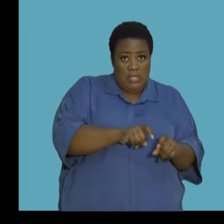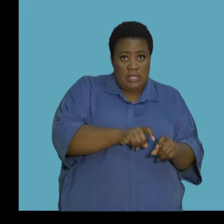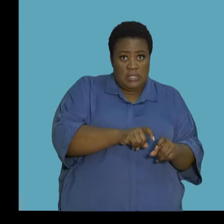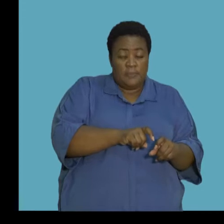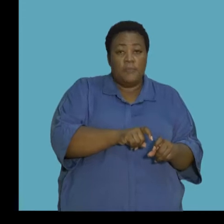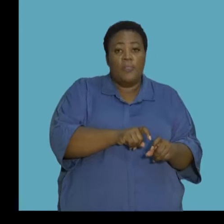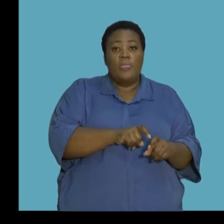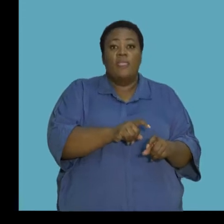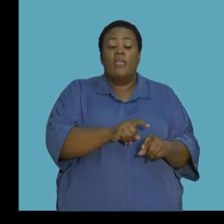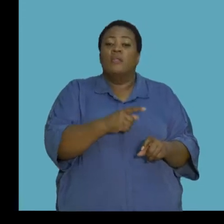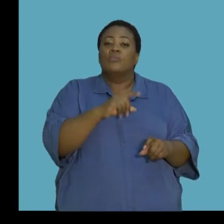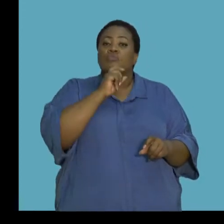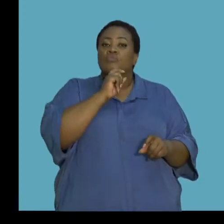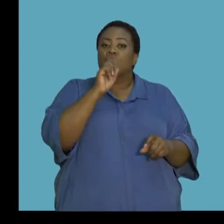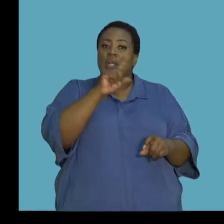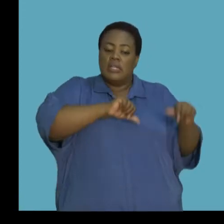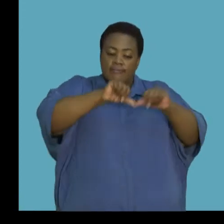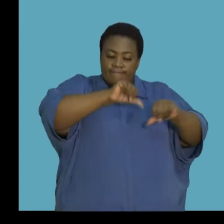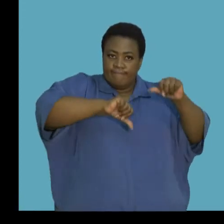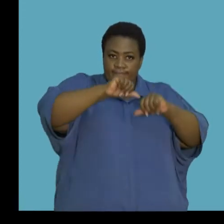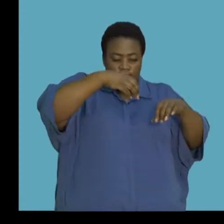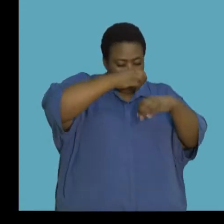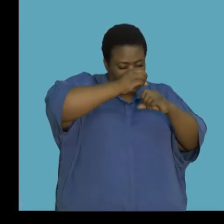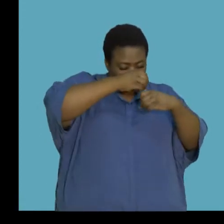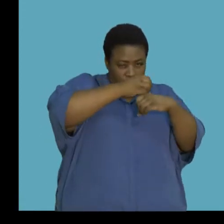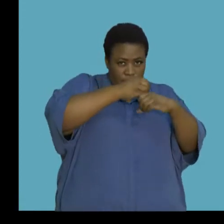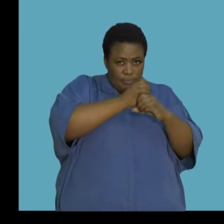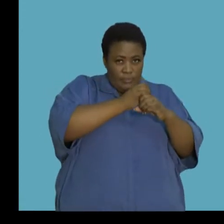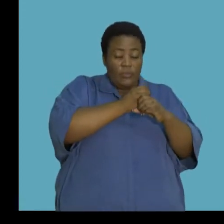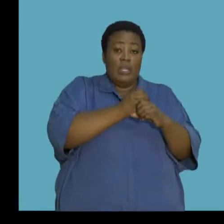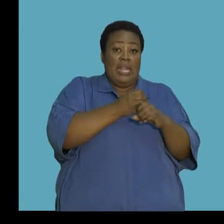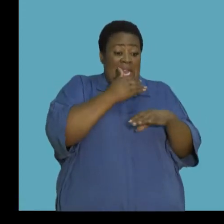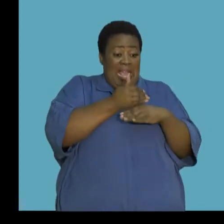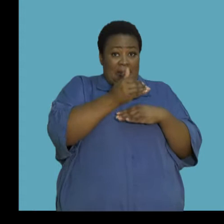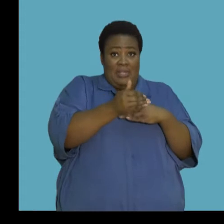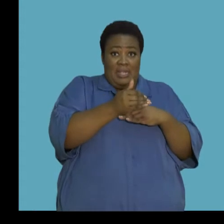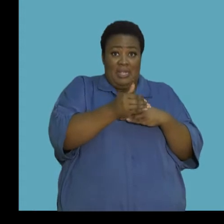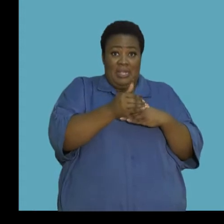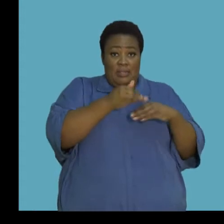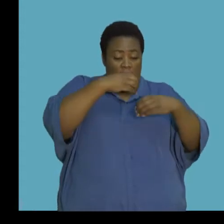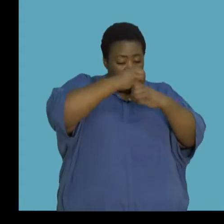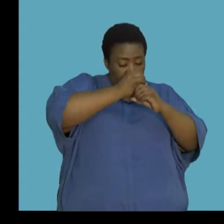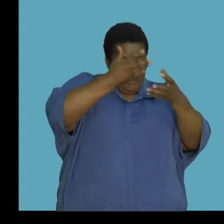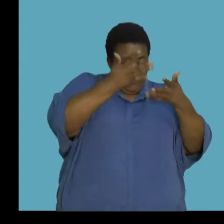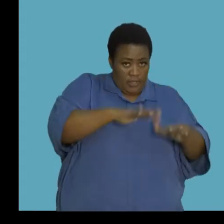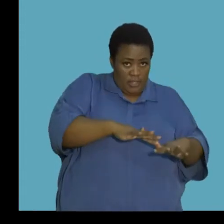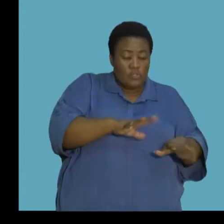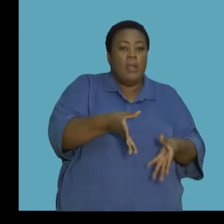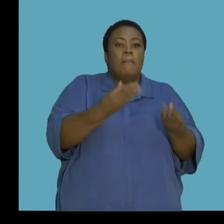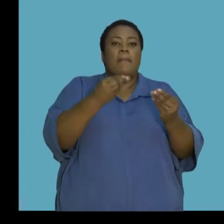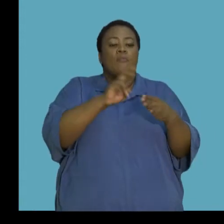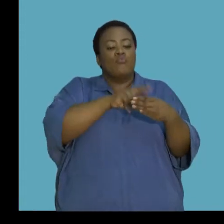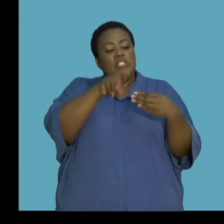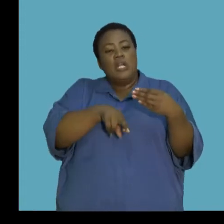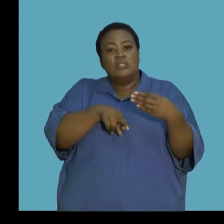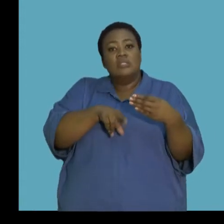so we investigate, and that's through scientific experiments. And once those investigations are carried out, they